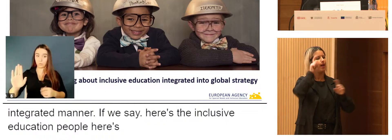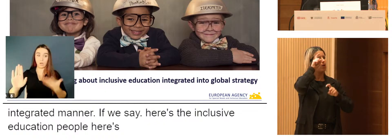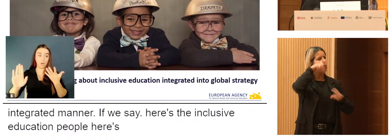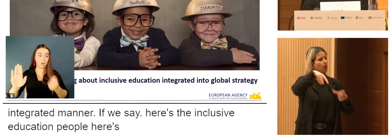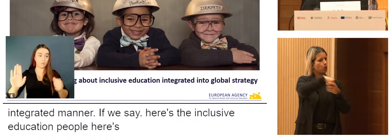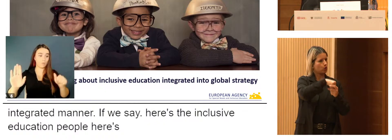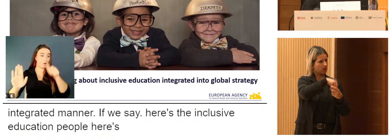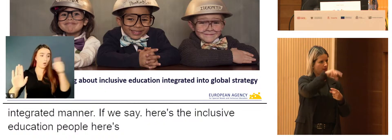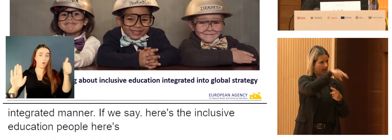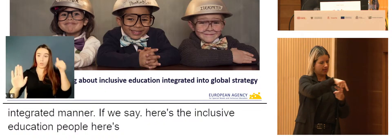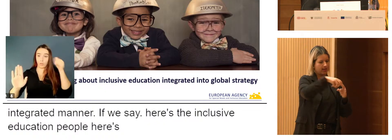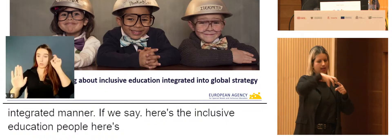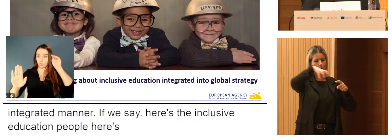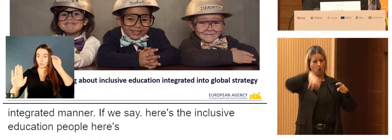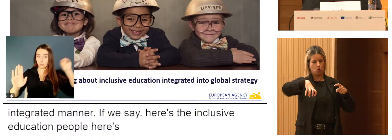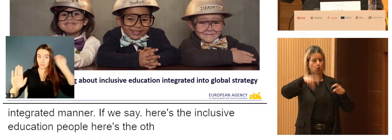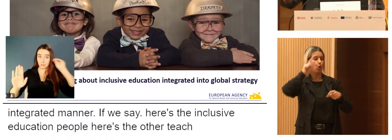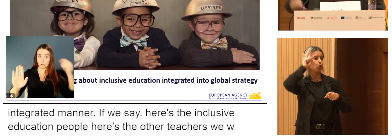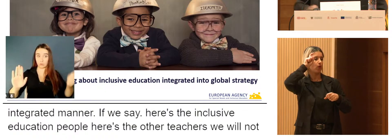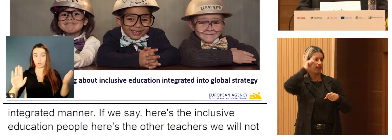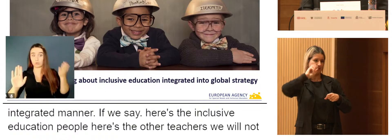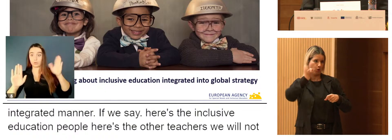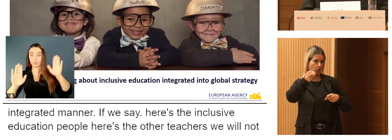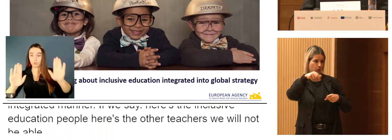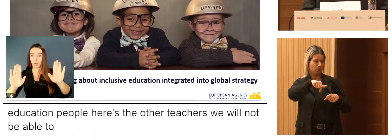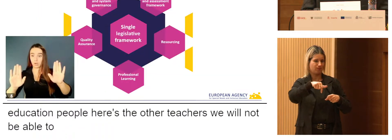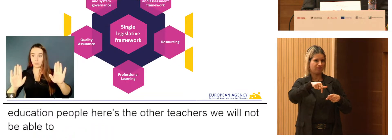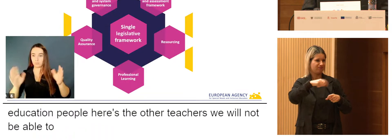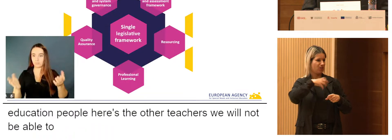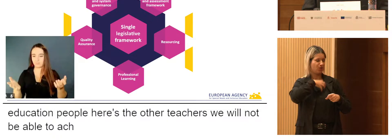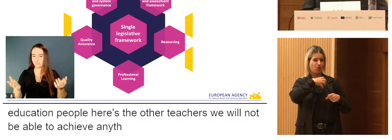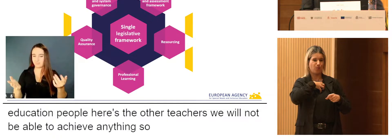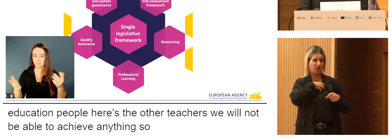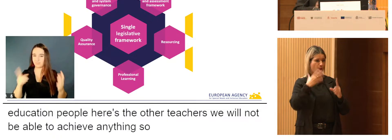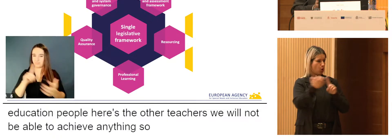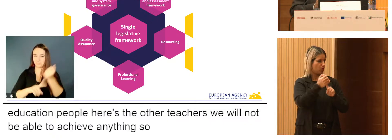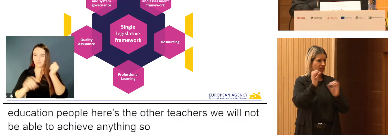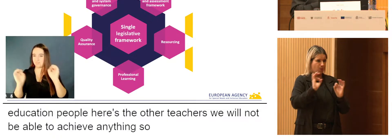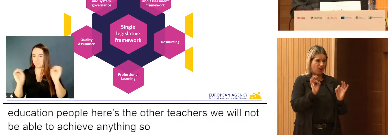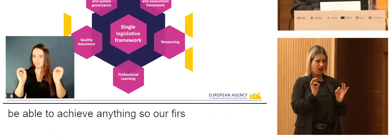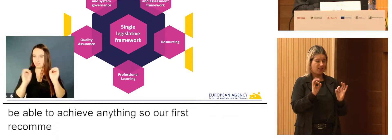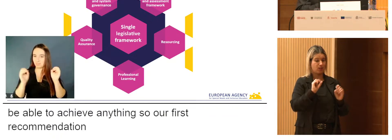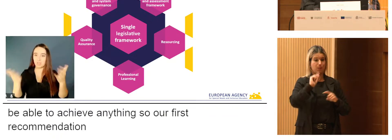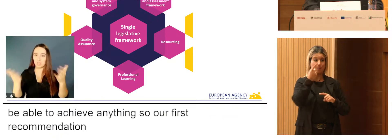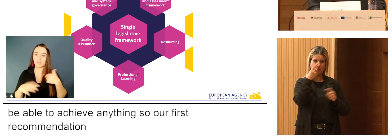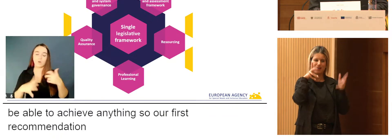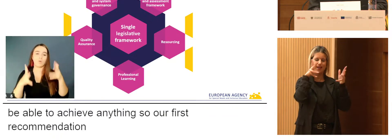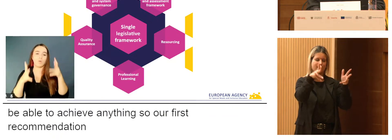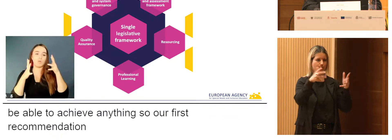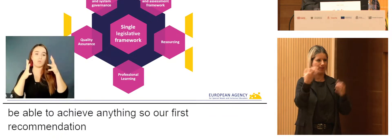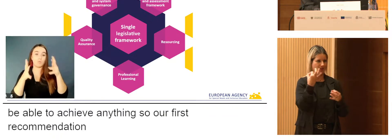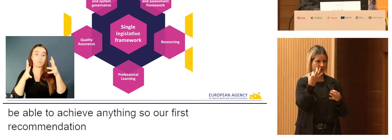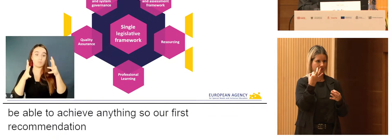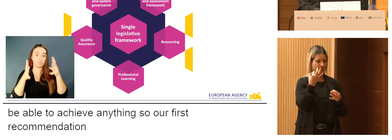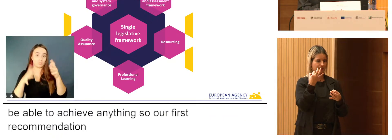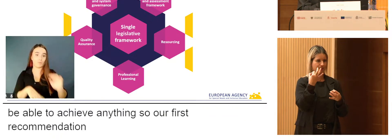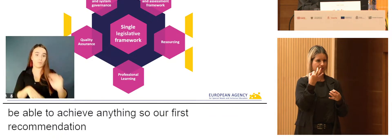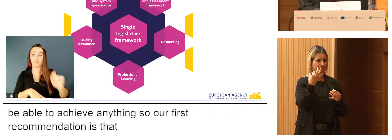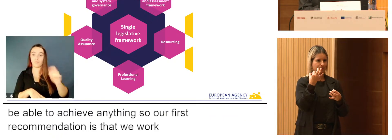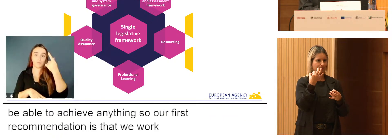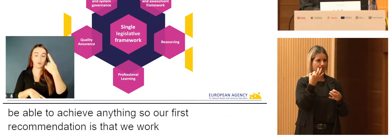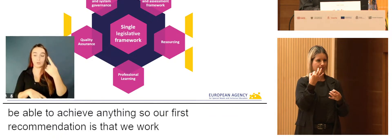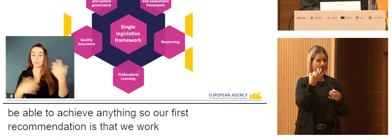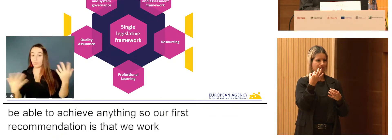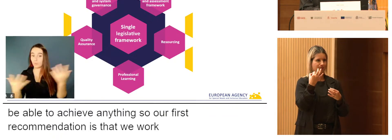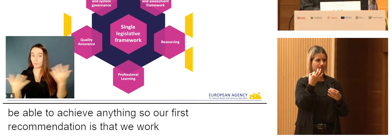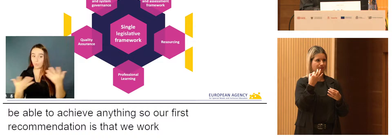teachers, we will not be able to achieve anything. So our first recommendation is that we work on single